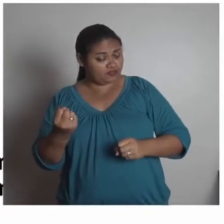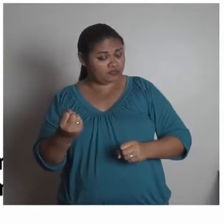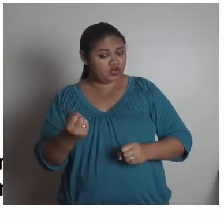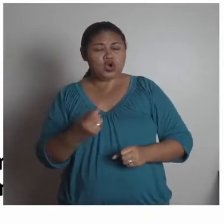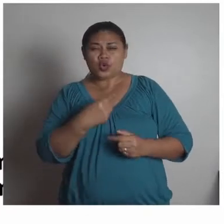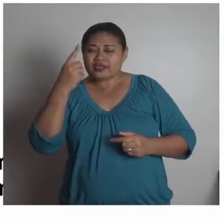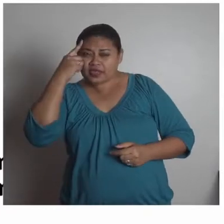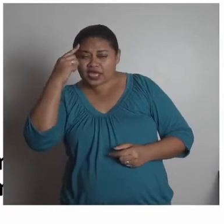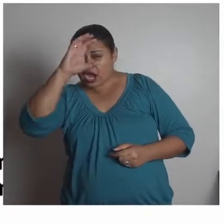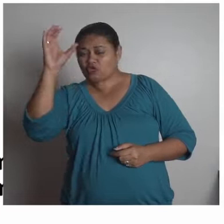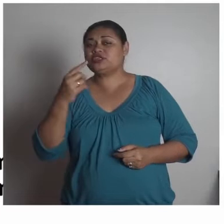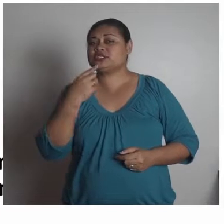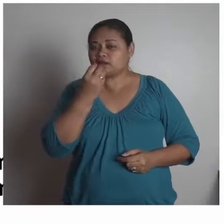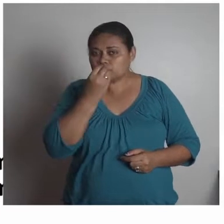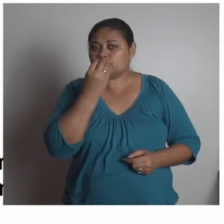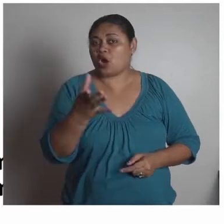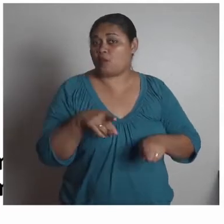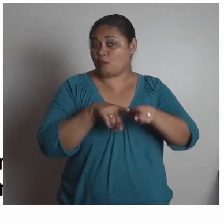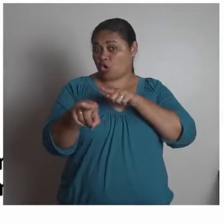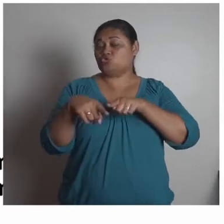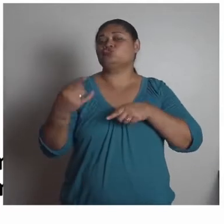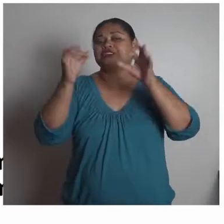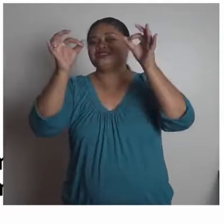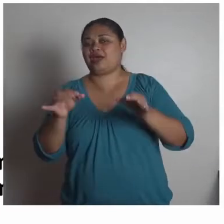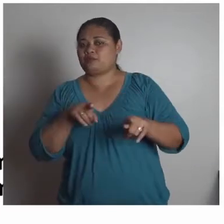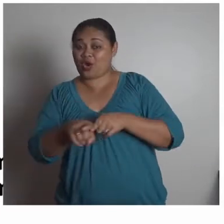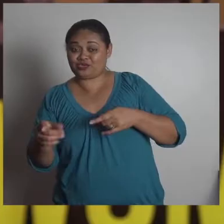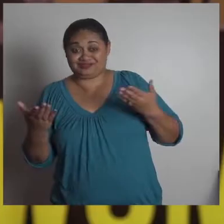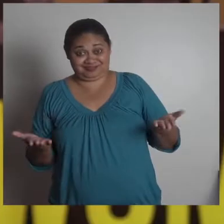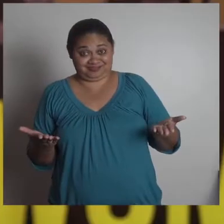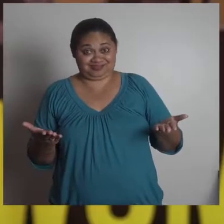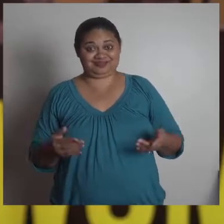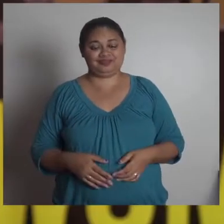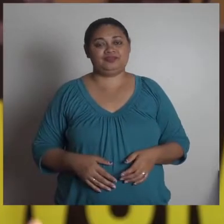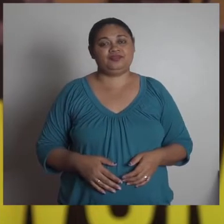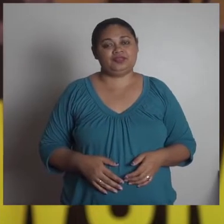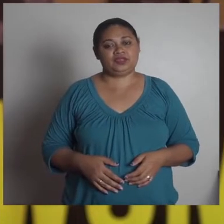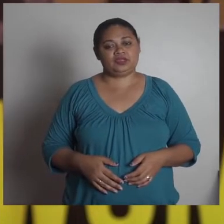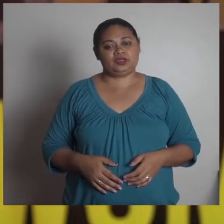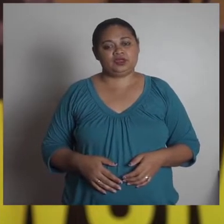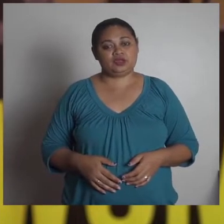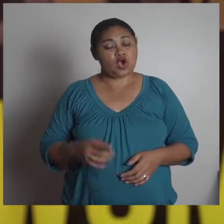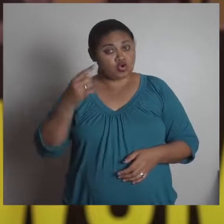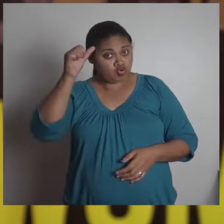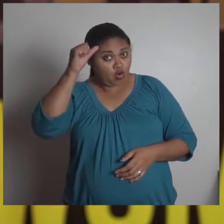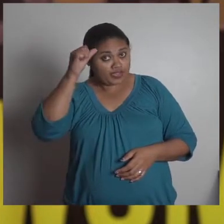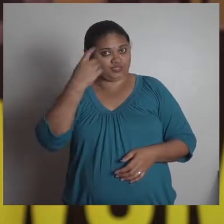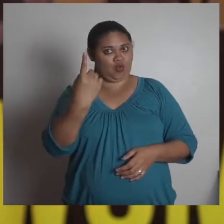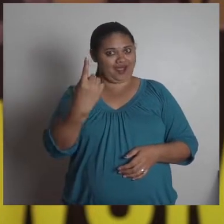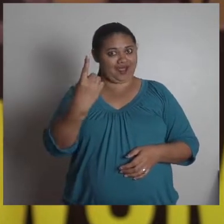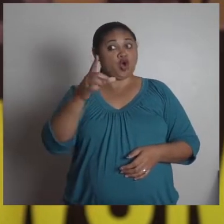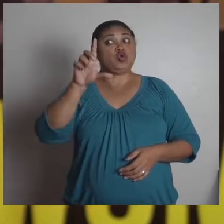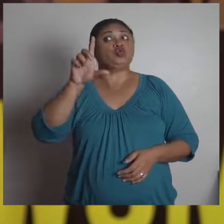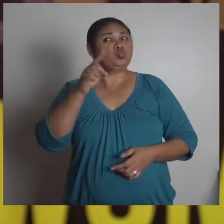has power and who doesn't? Do we think about the countries that get to say the most and that get to decide the most? And more